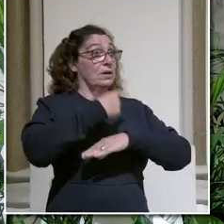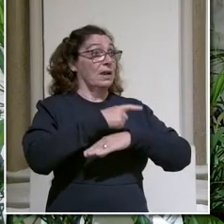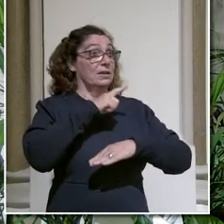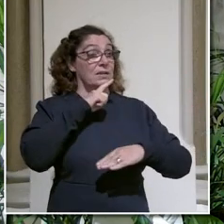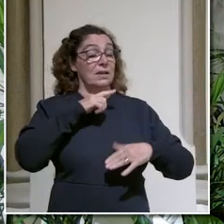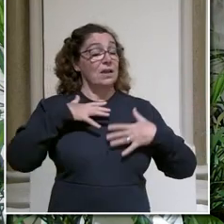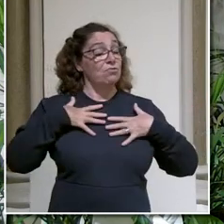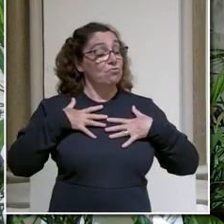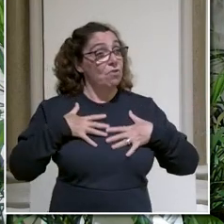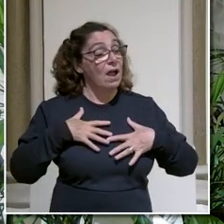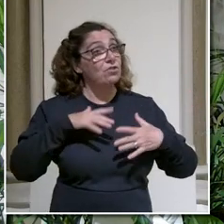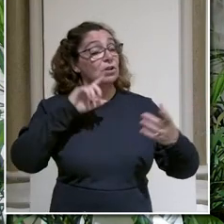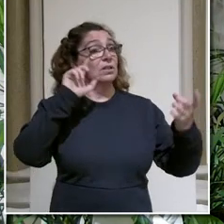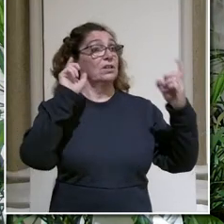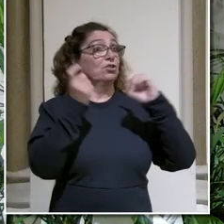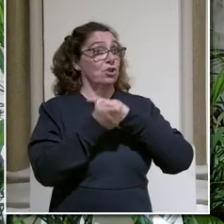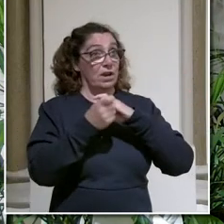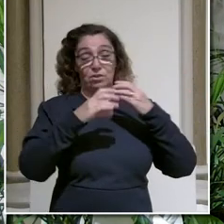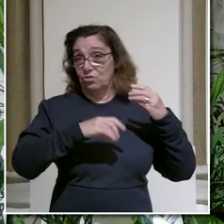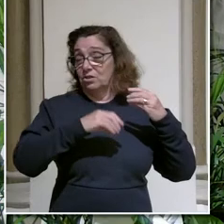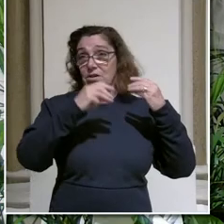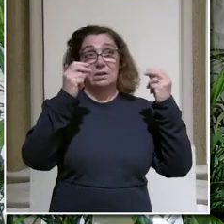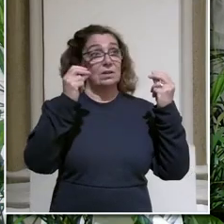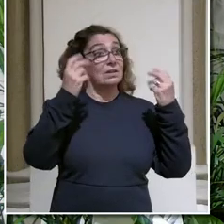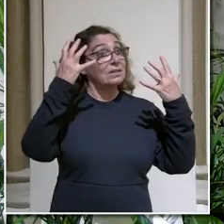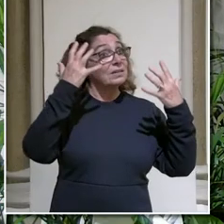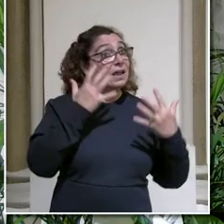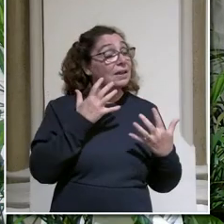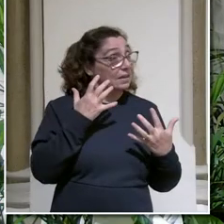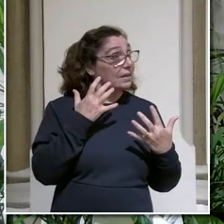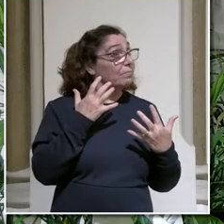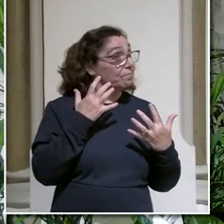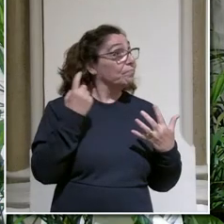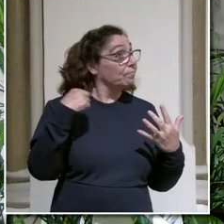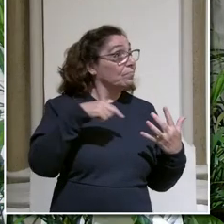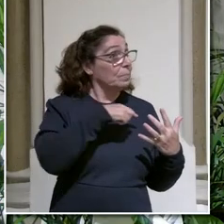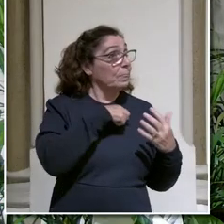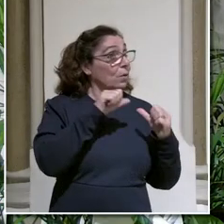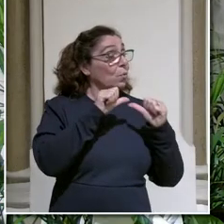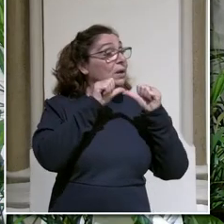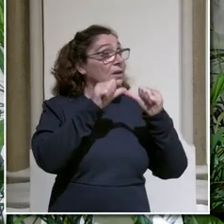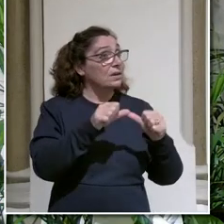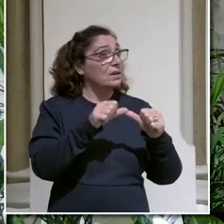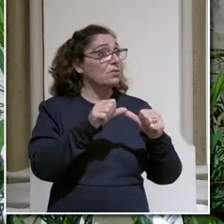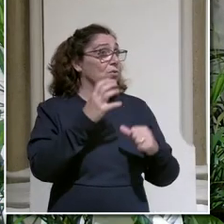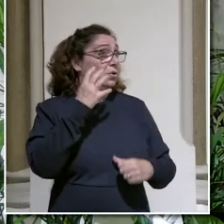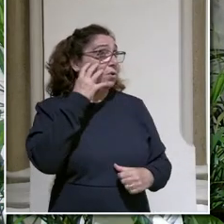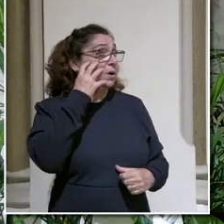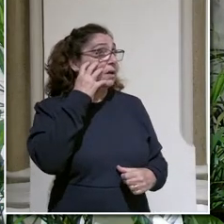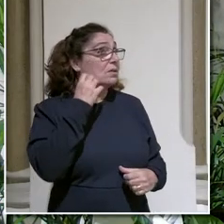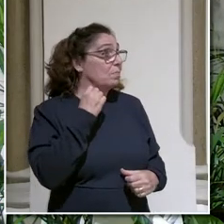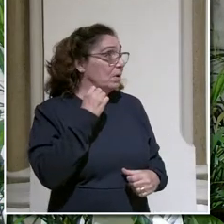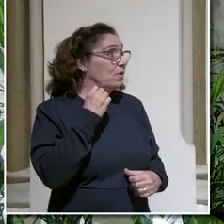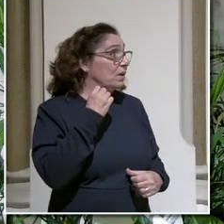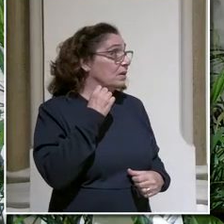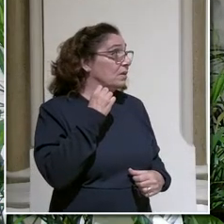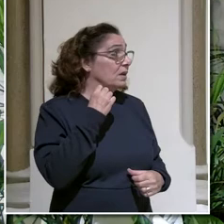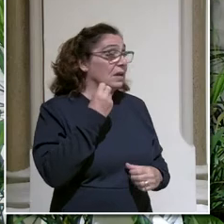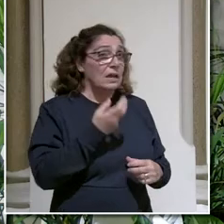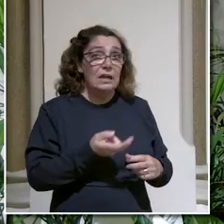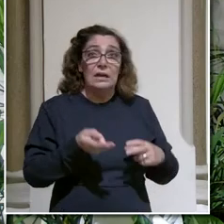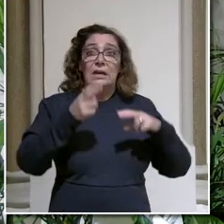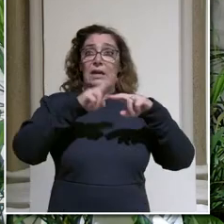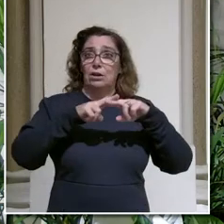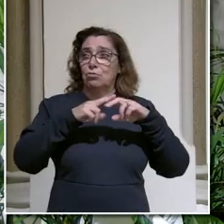change nonetheless. Sadly, we continue to experience an increase